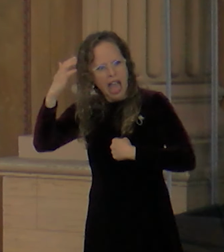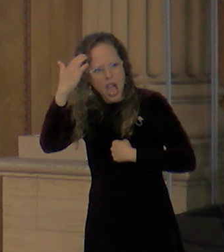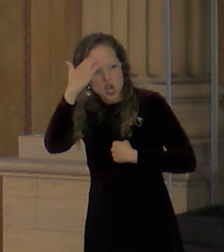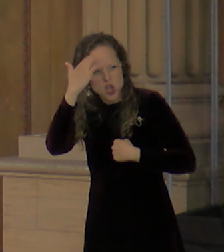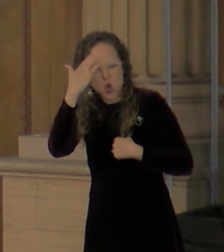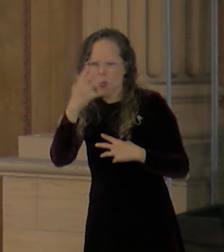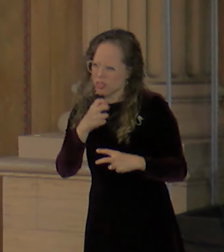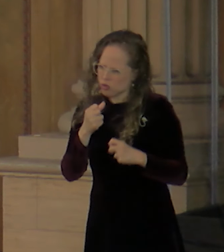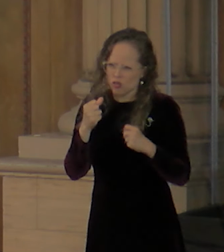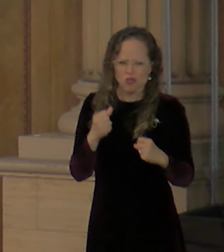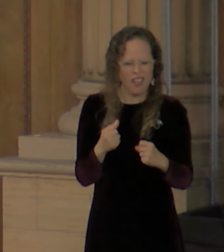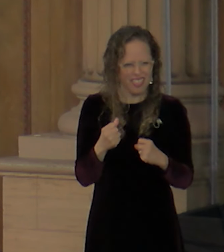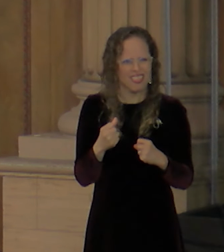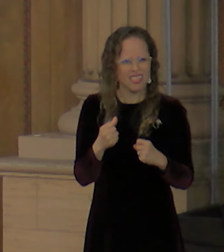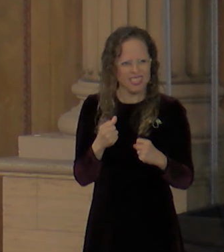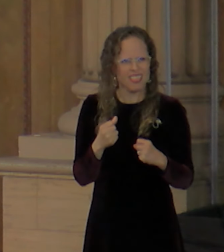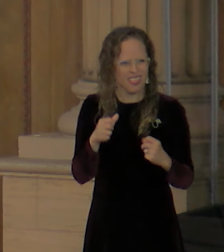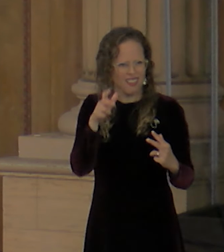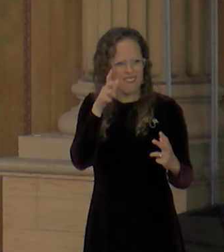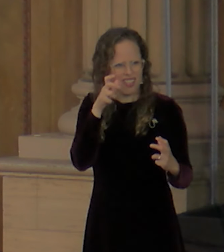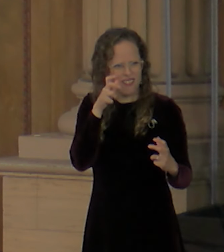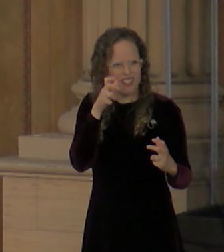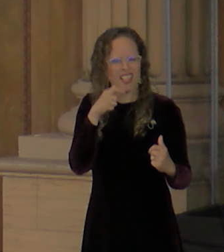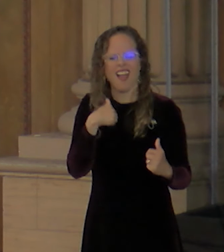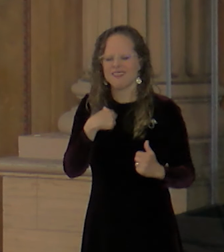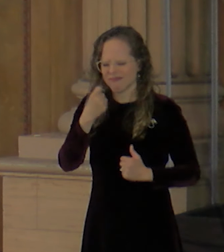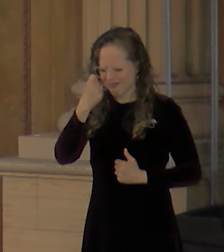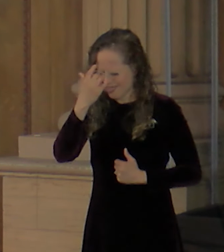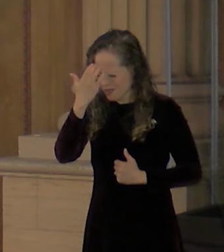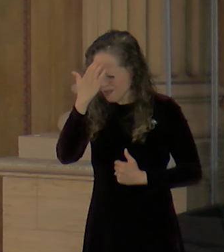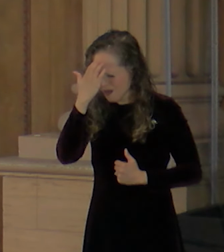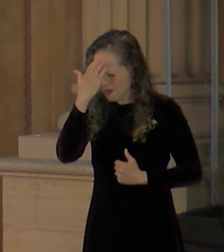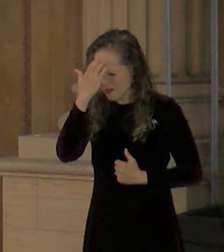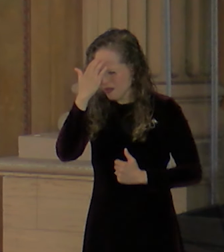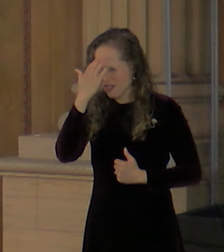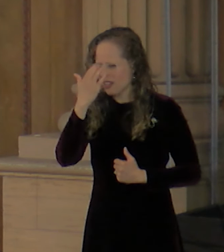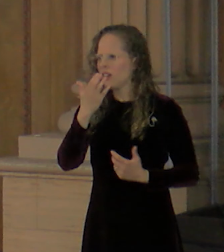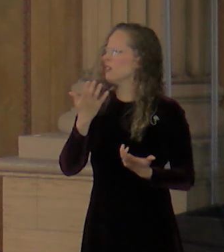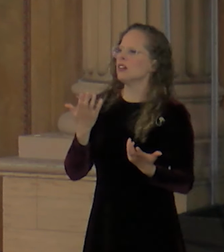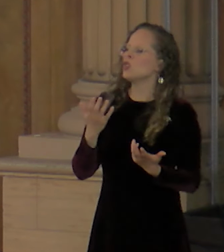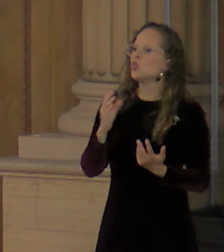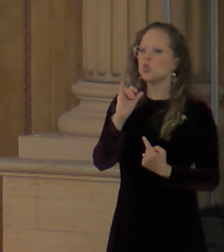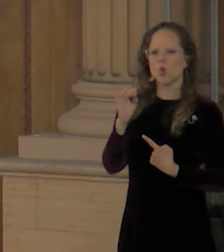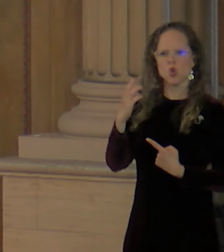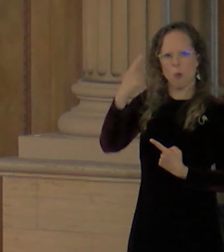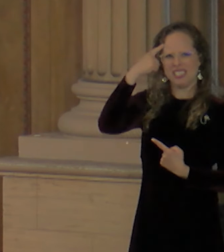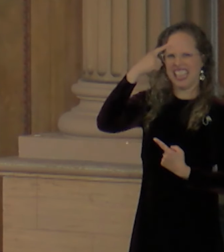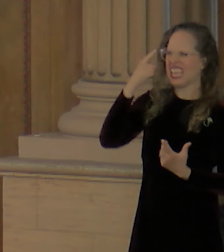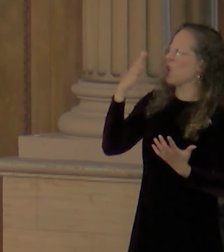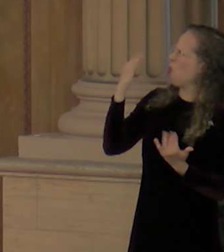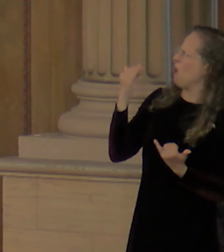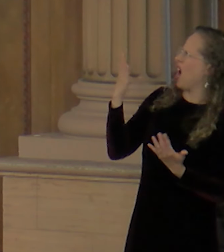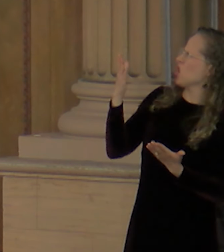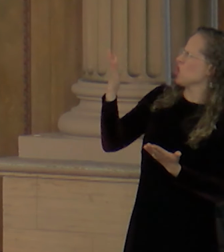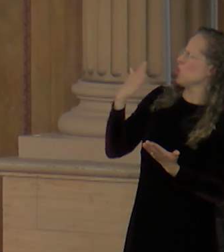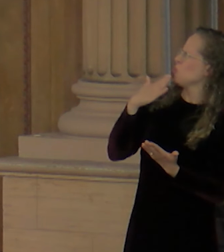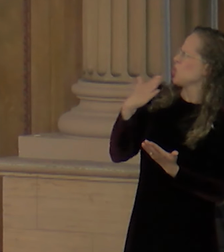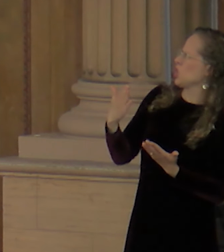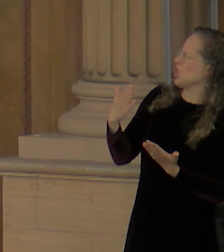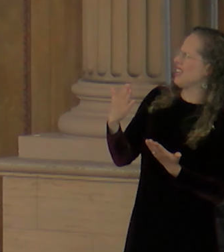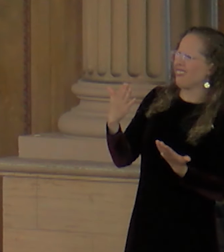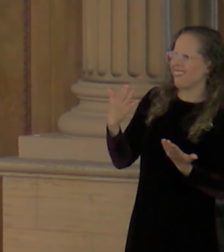its power. And so Job, if you're thinking, how could God be good? I now understand evil, so I can't believe he's